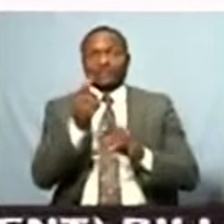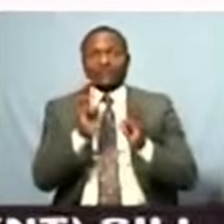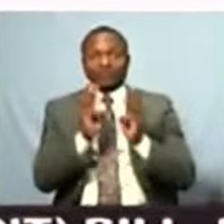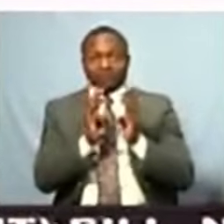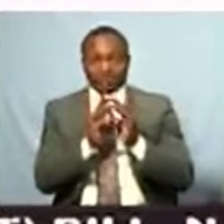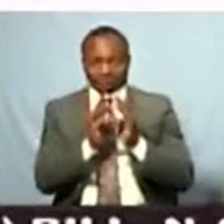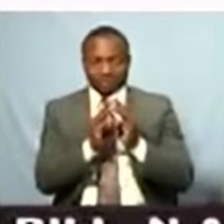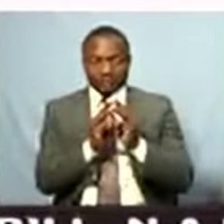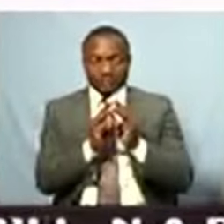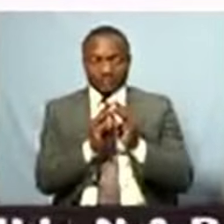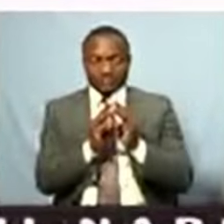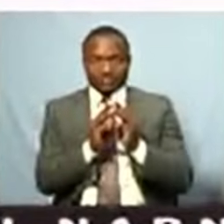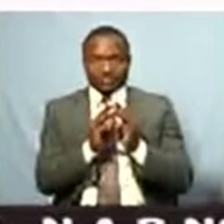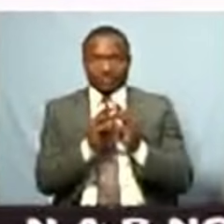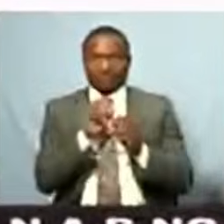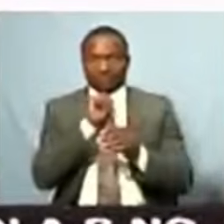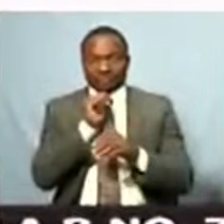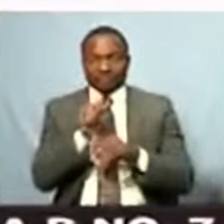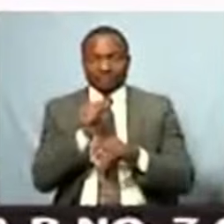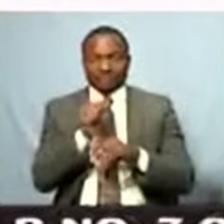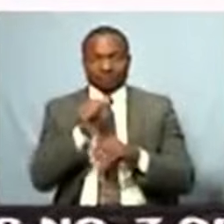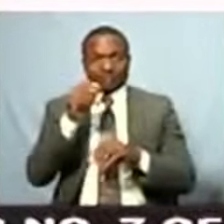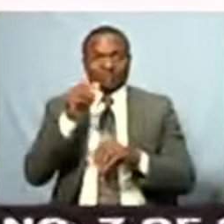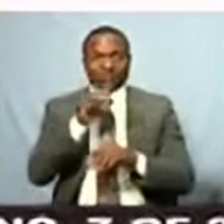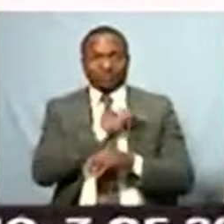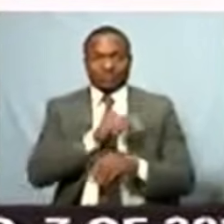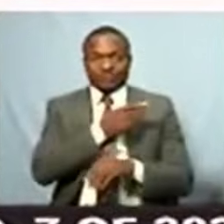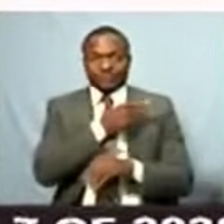of parliament are sworn into office.